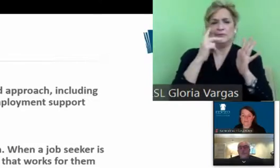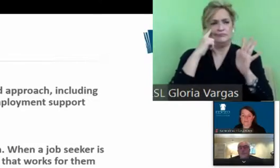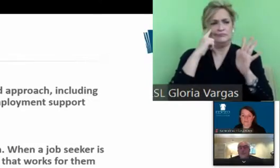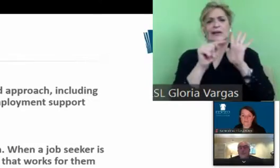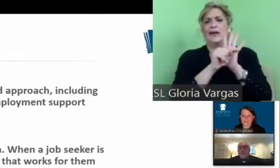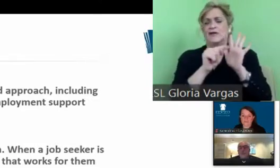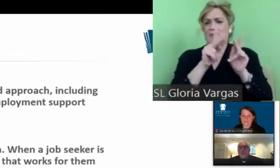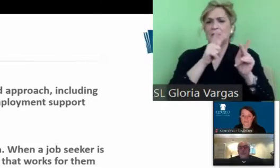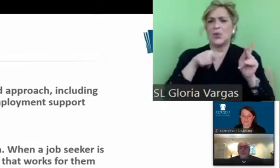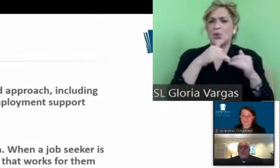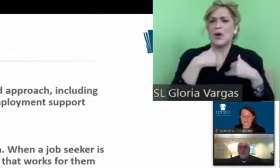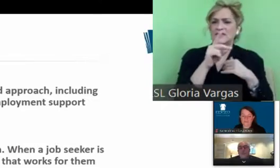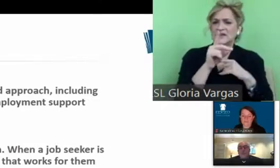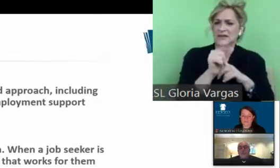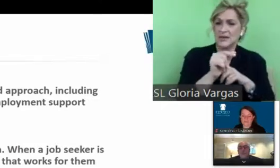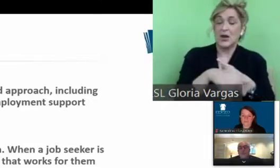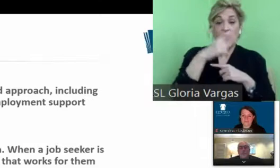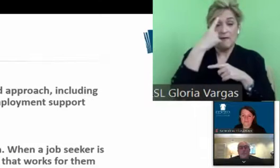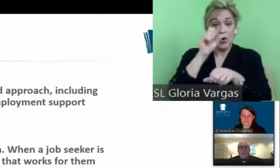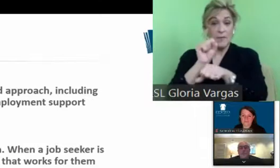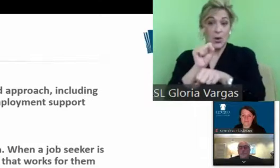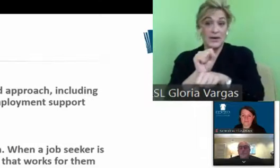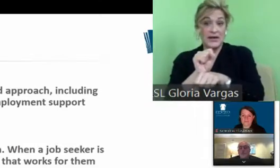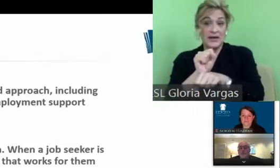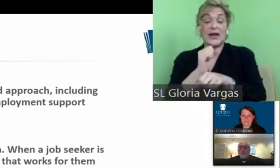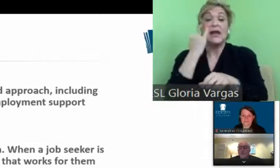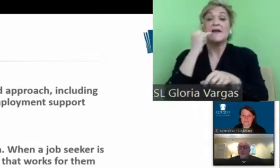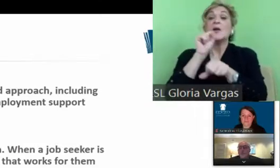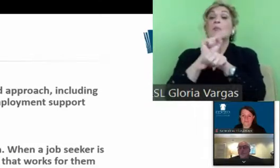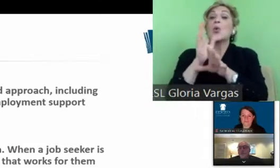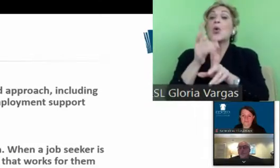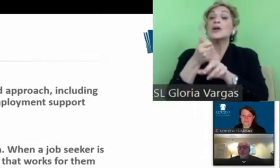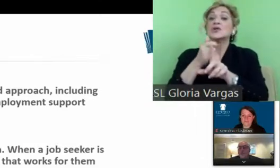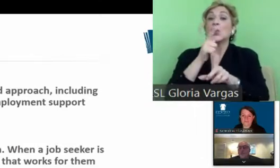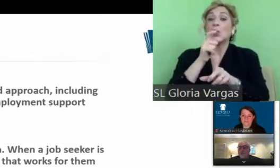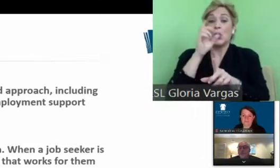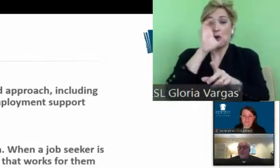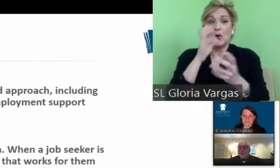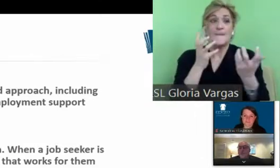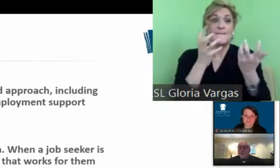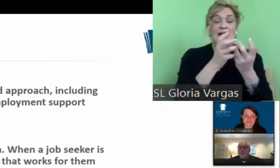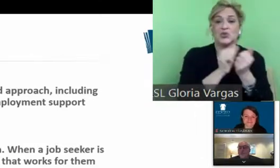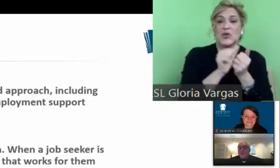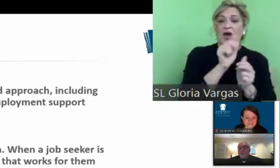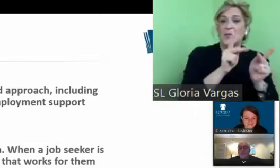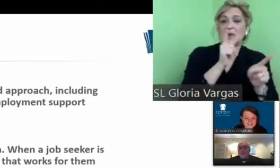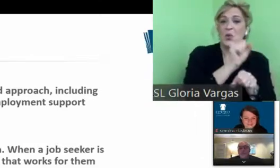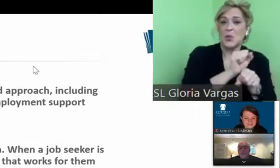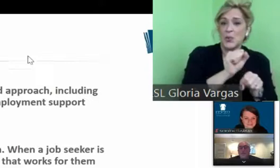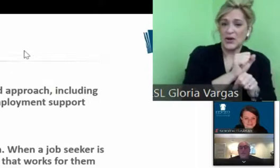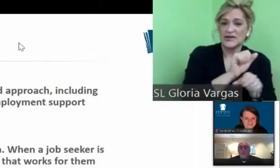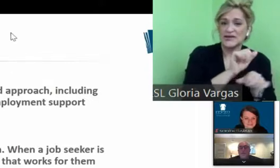disabilities vis-a-vis employment is key for employees and participants alike. Thank you very much.